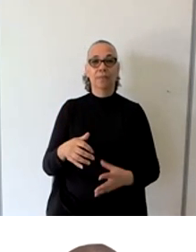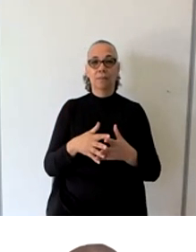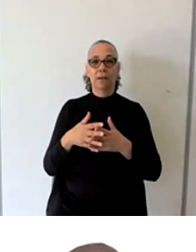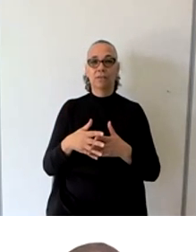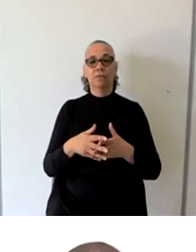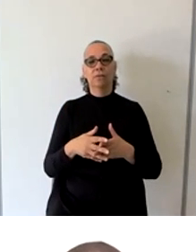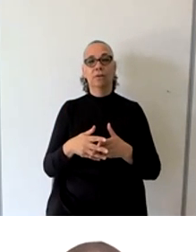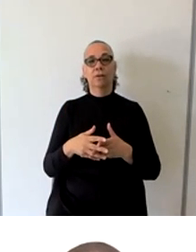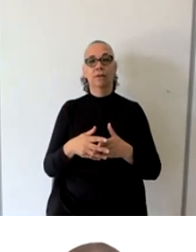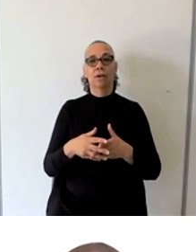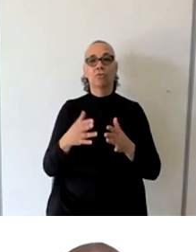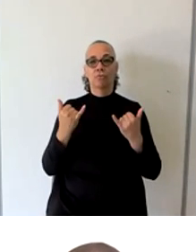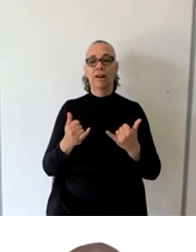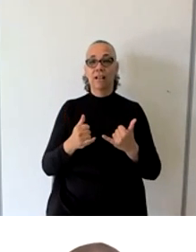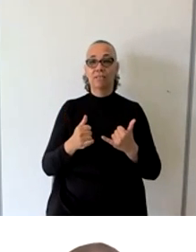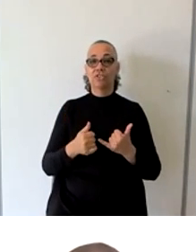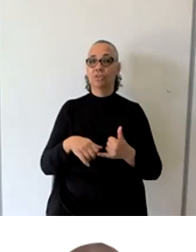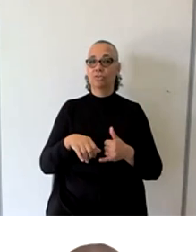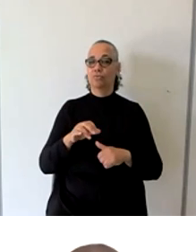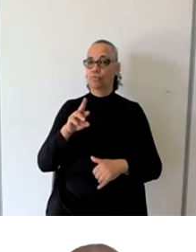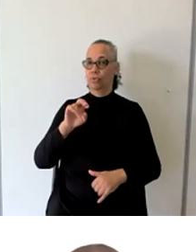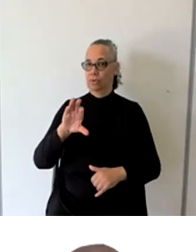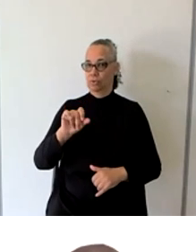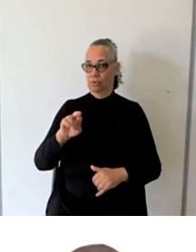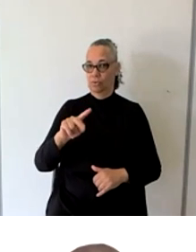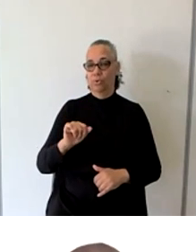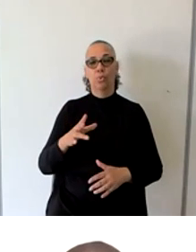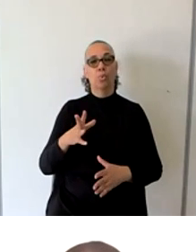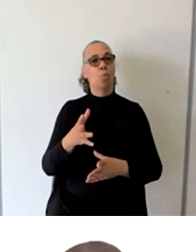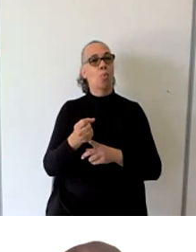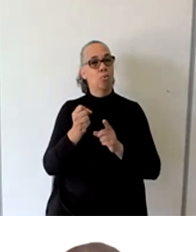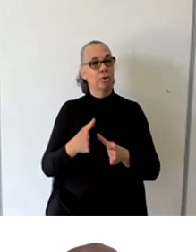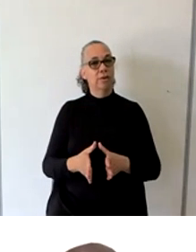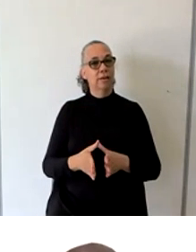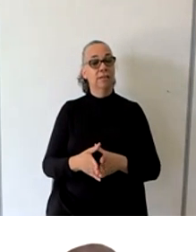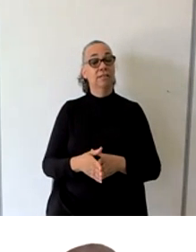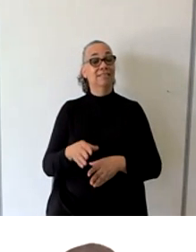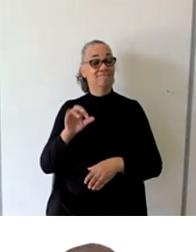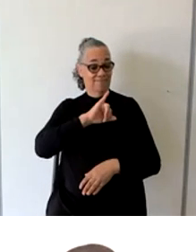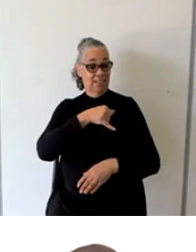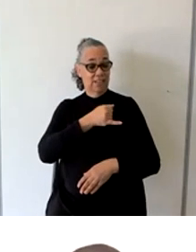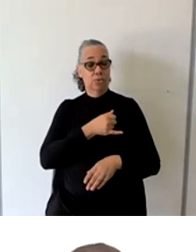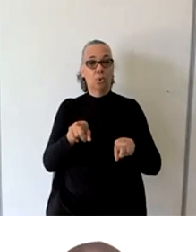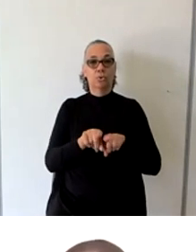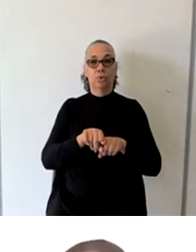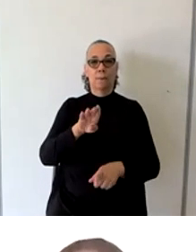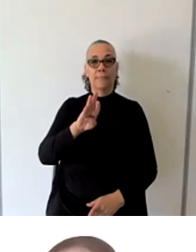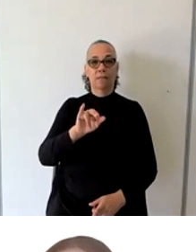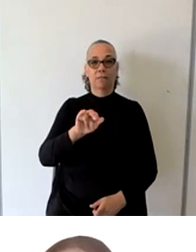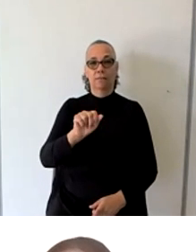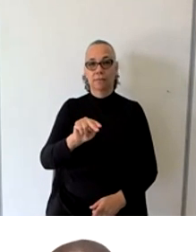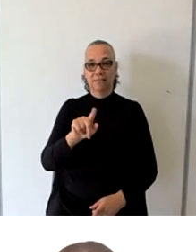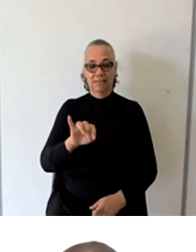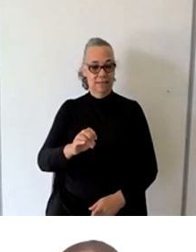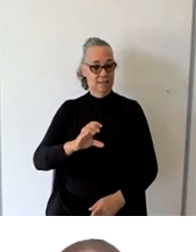Games record holder in the T53 100 meter event. Jessica has also won a bronze medal in T53 100 meter